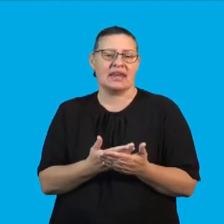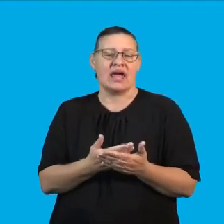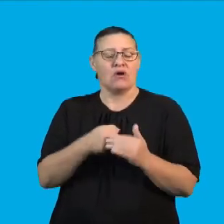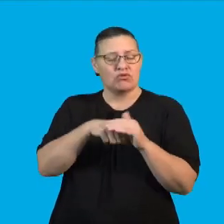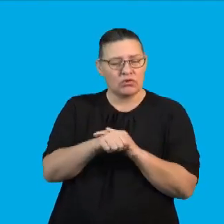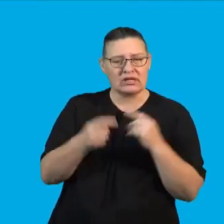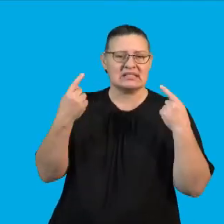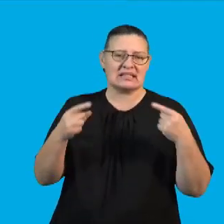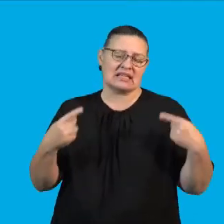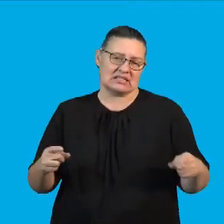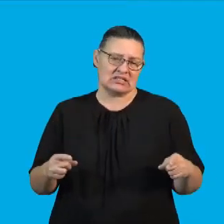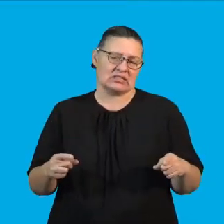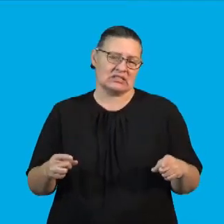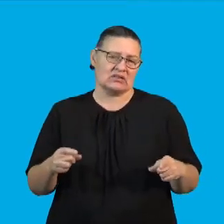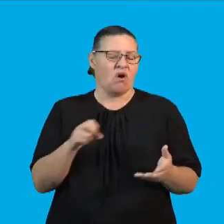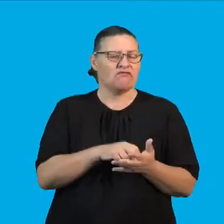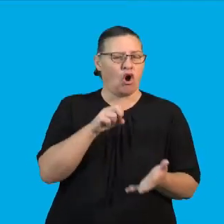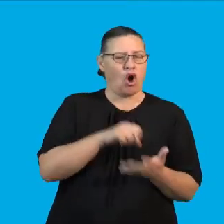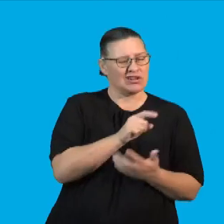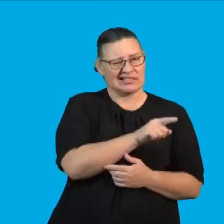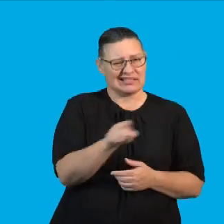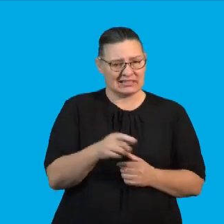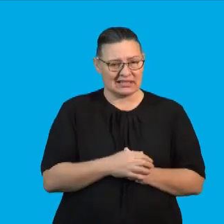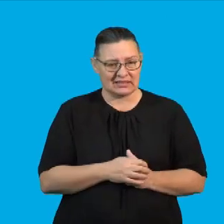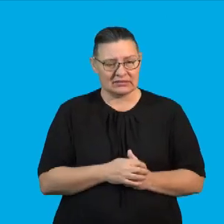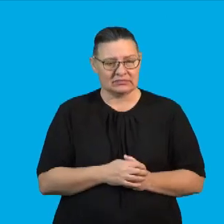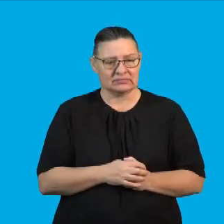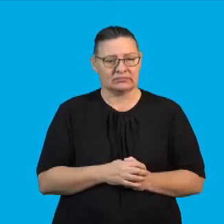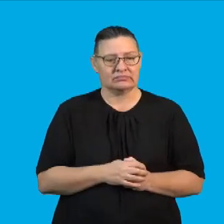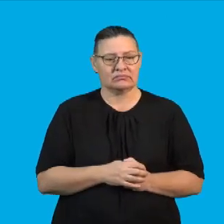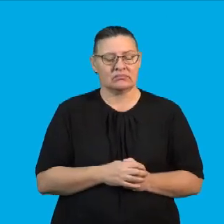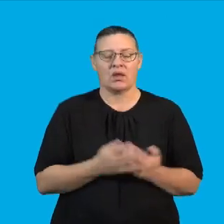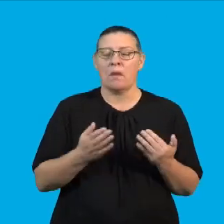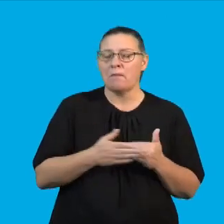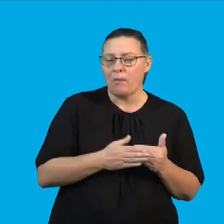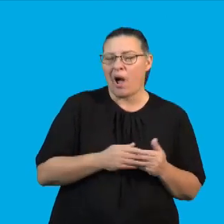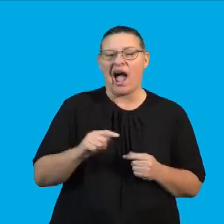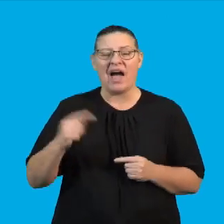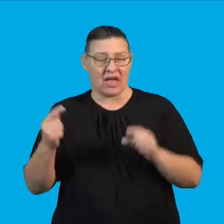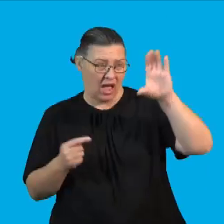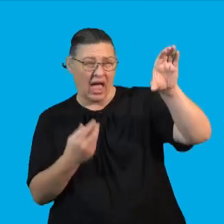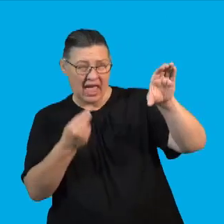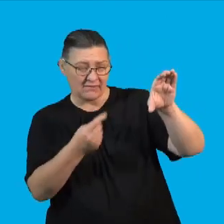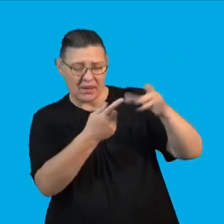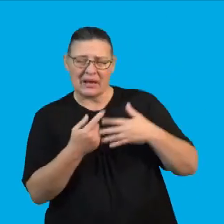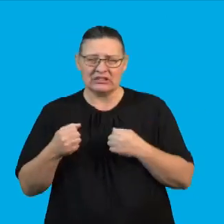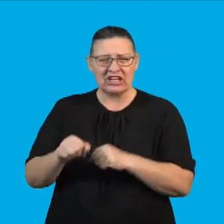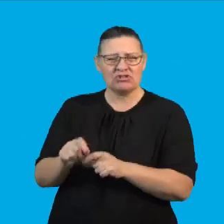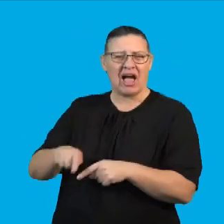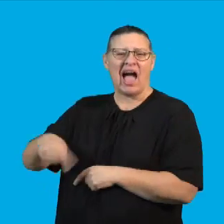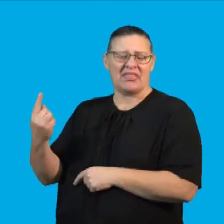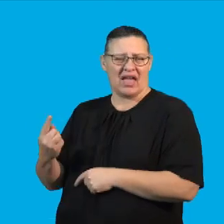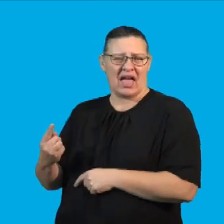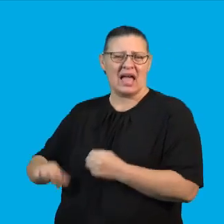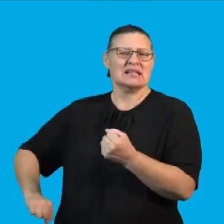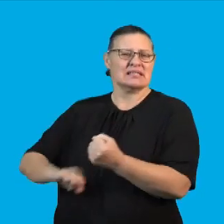to the reproductive success of frog species. So besides what we have, what is another